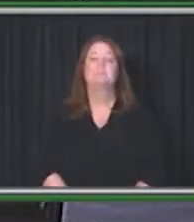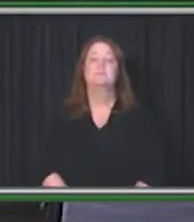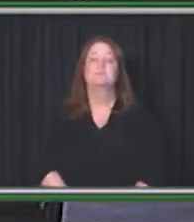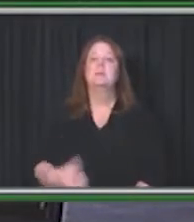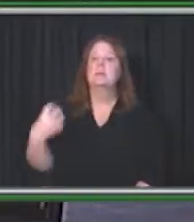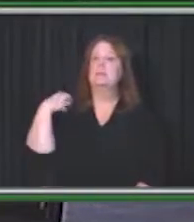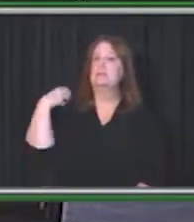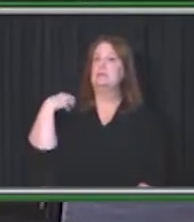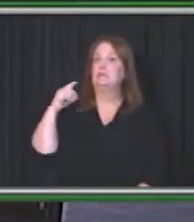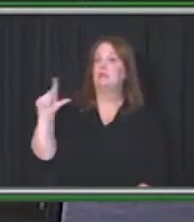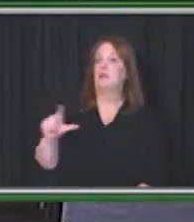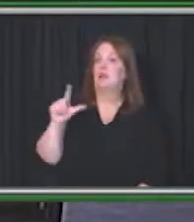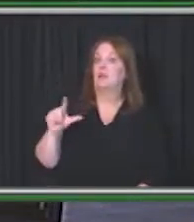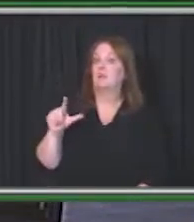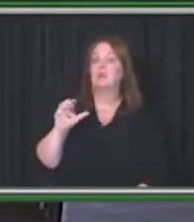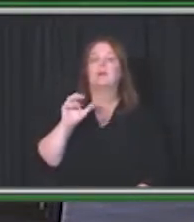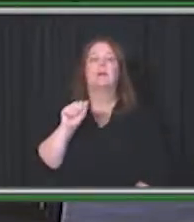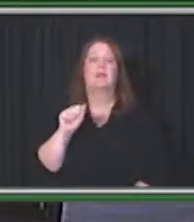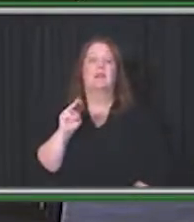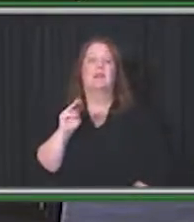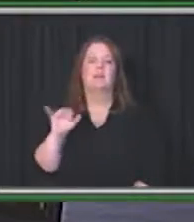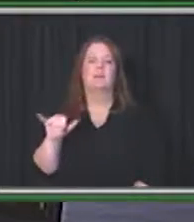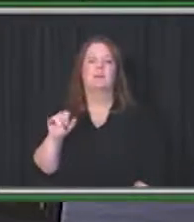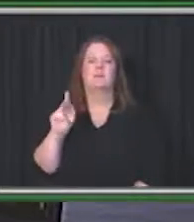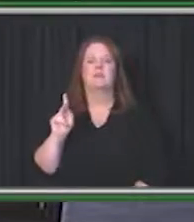Dean of the Library, Amy Kautzman.